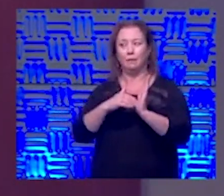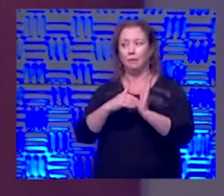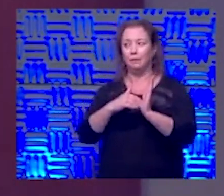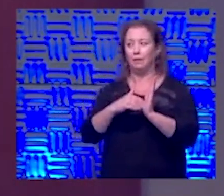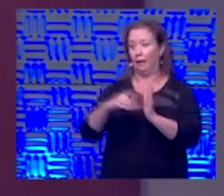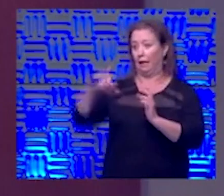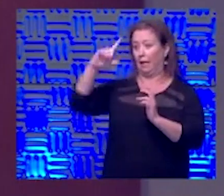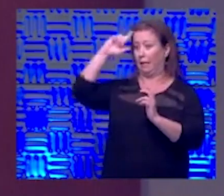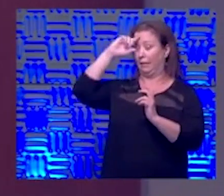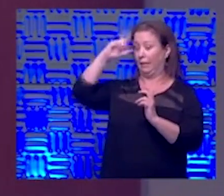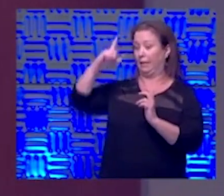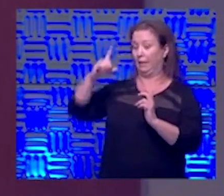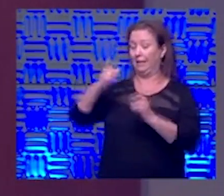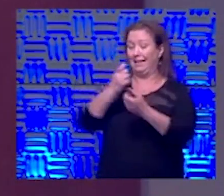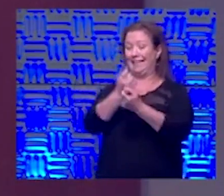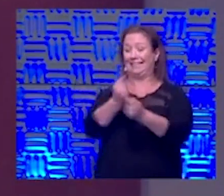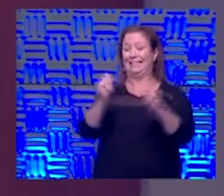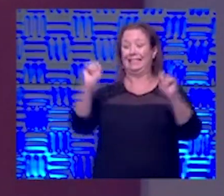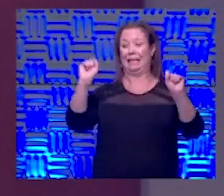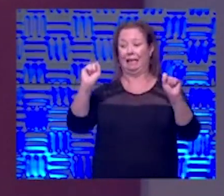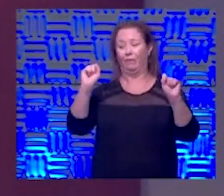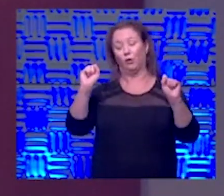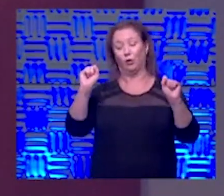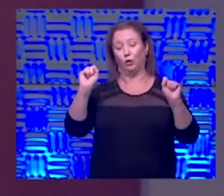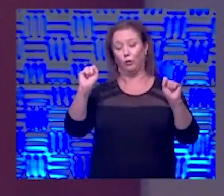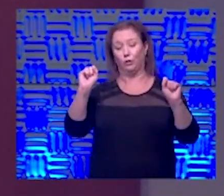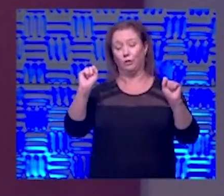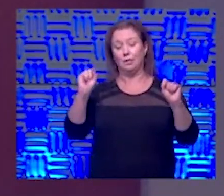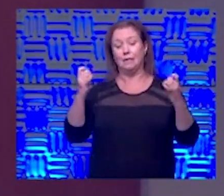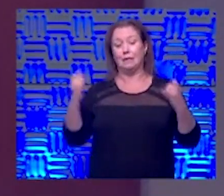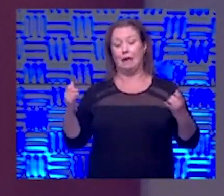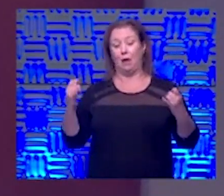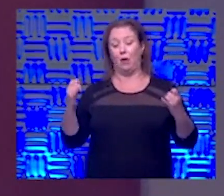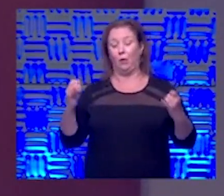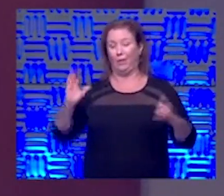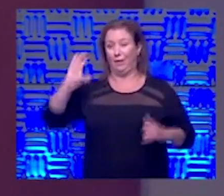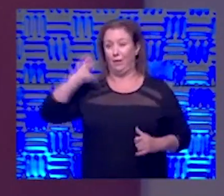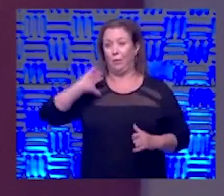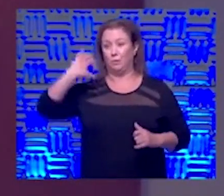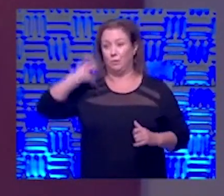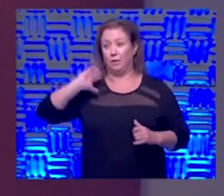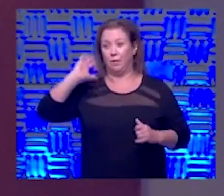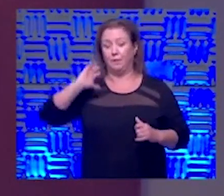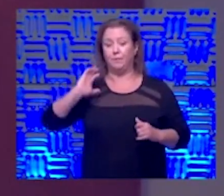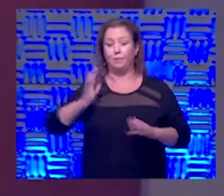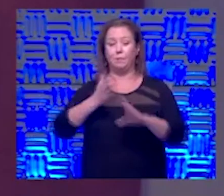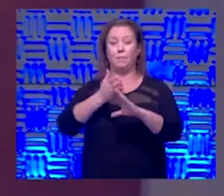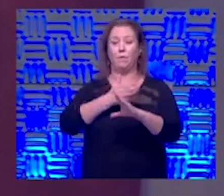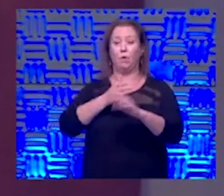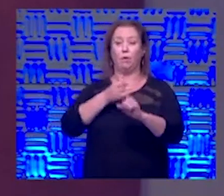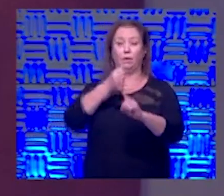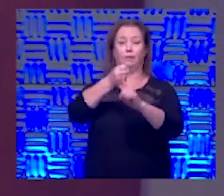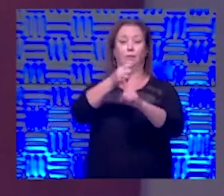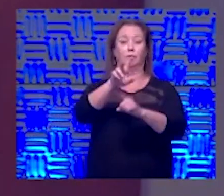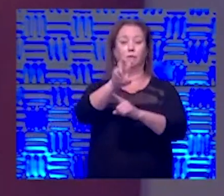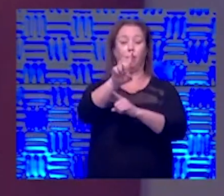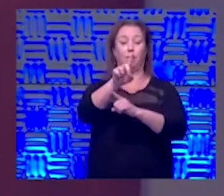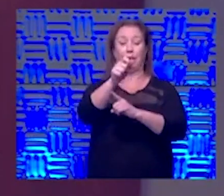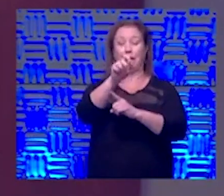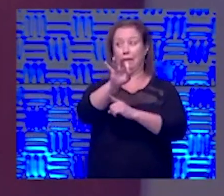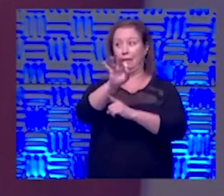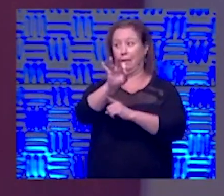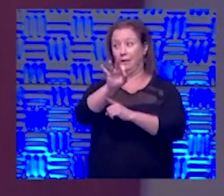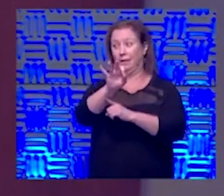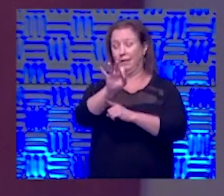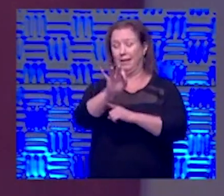think it is safer now than it used to be before this epidemic. But am